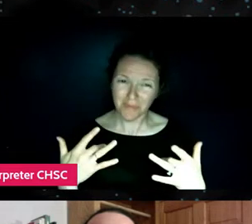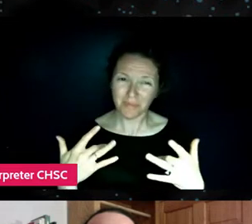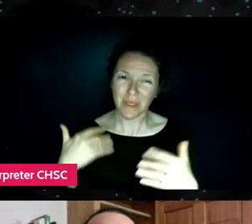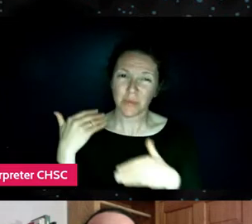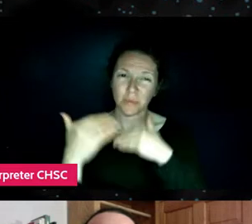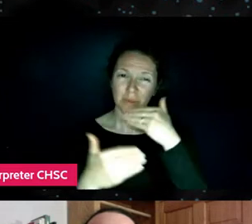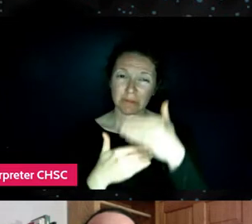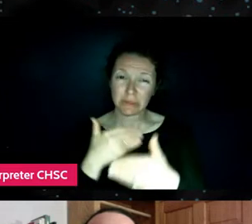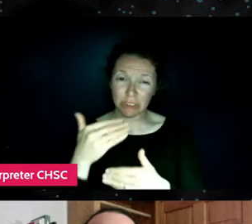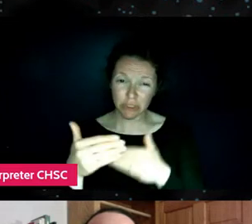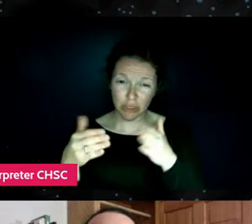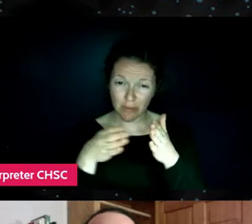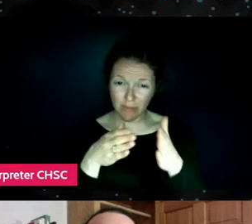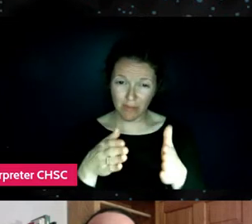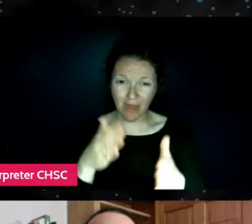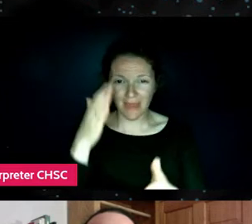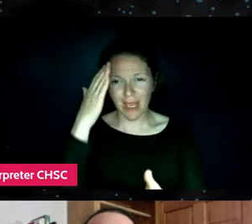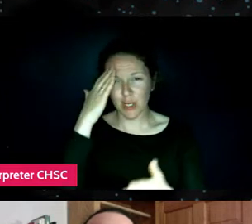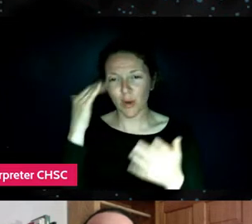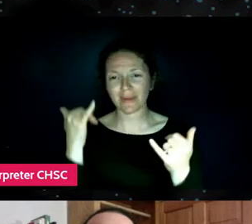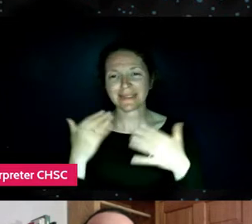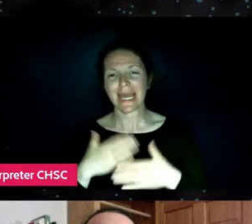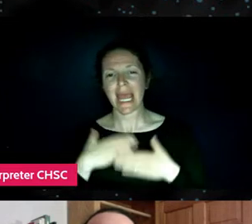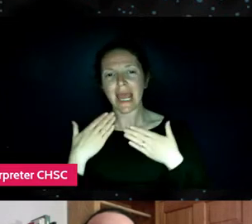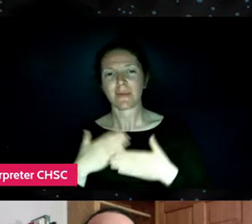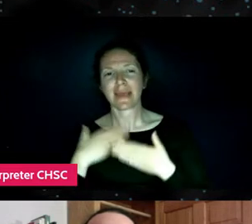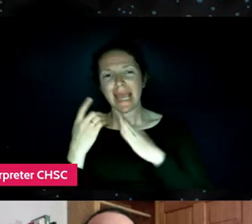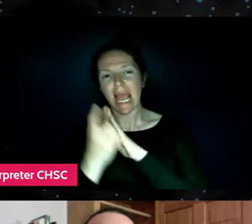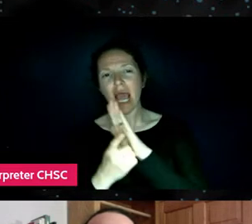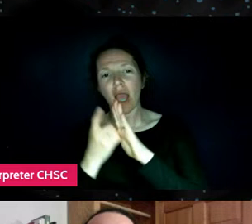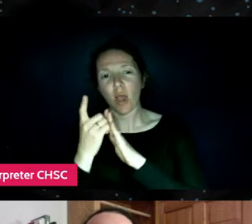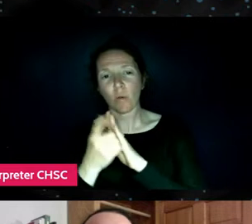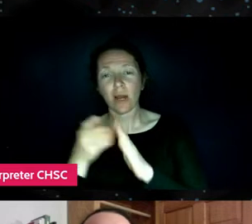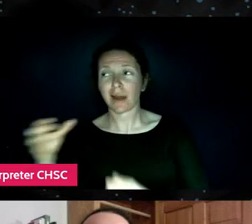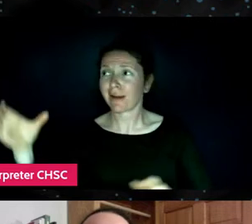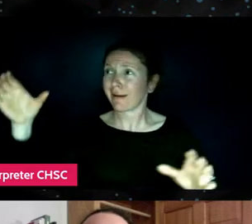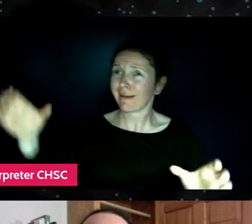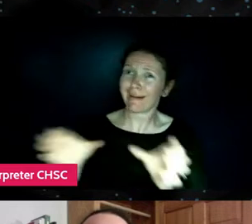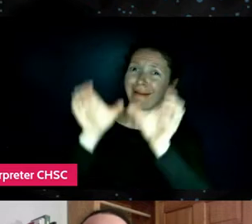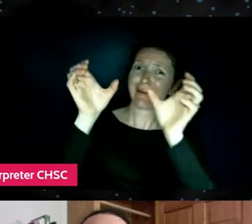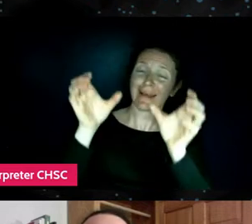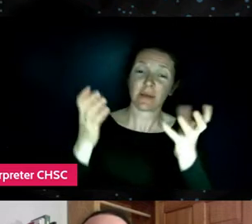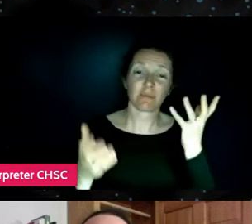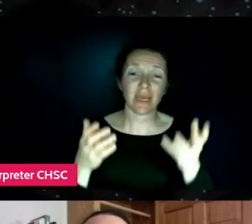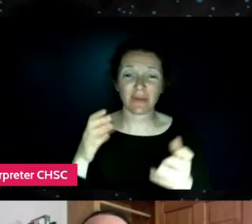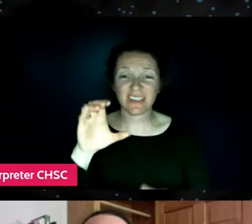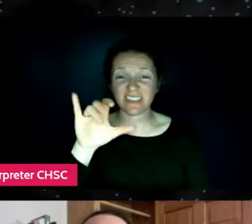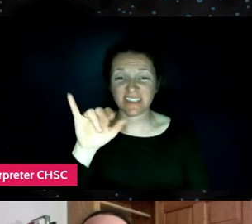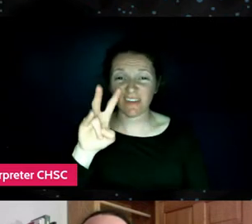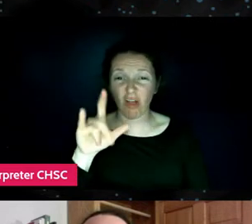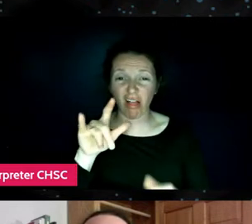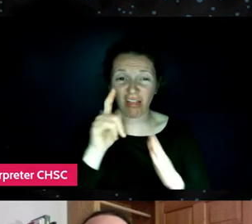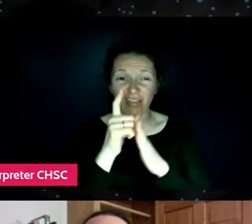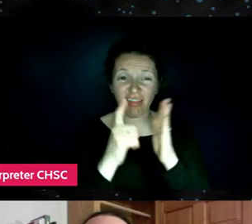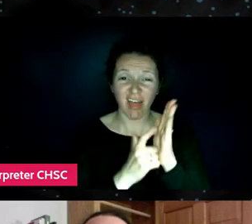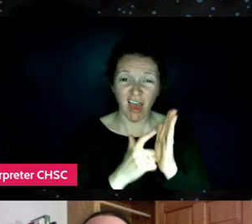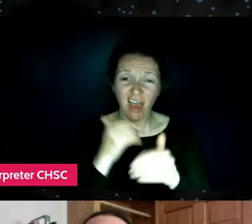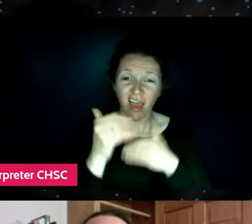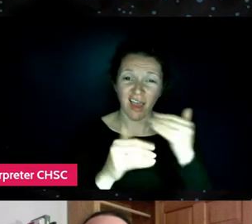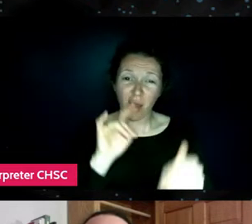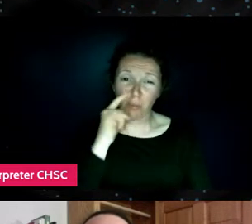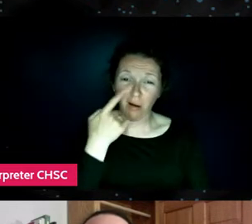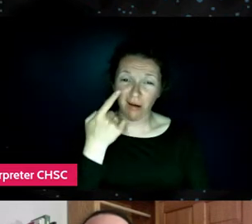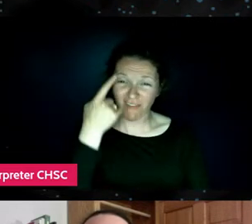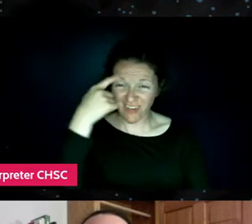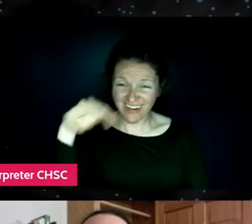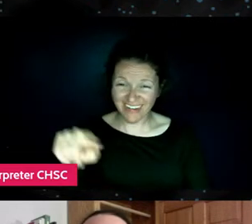the ordinary procedural pathway that a case goes through, I know this is happy hour, so maybe civil procedure is a little bit too dry of a topic for folks, but the ordinary procedural pathway